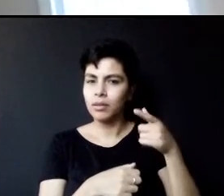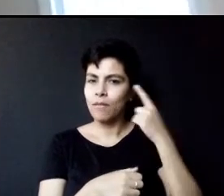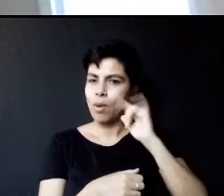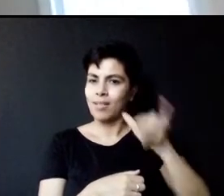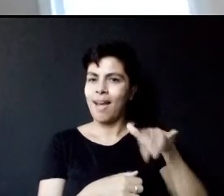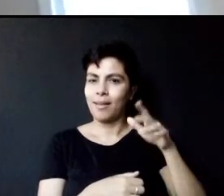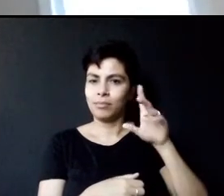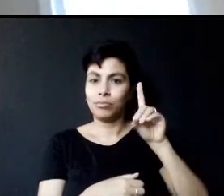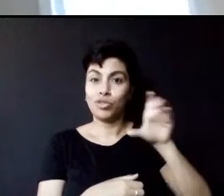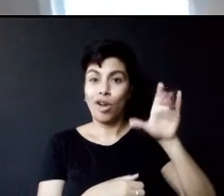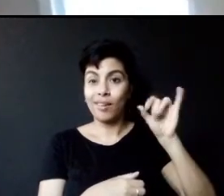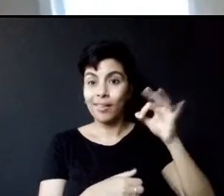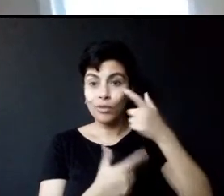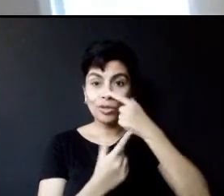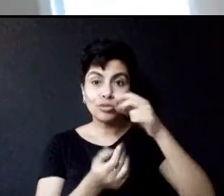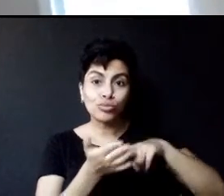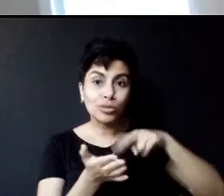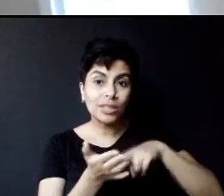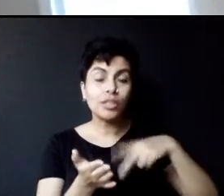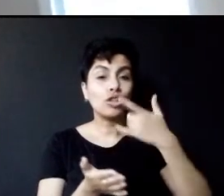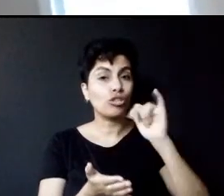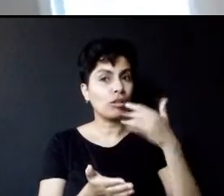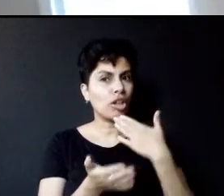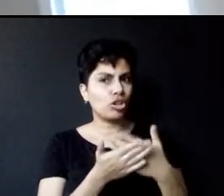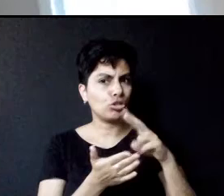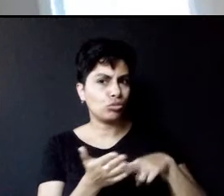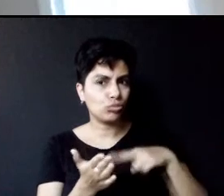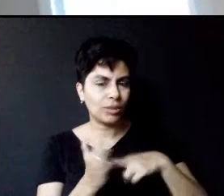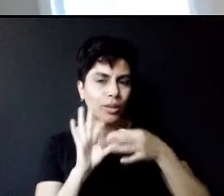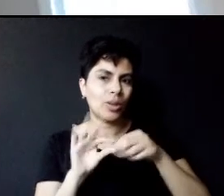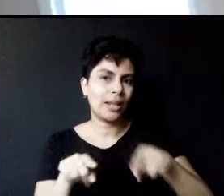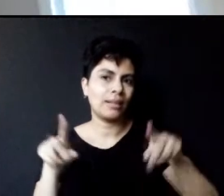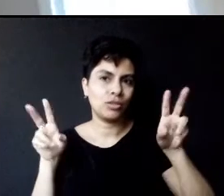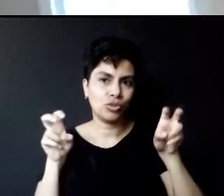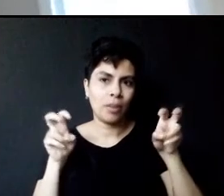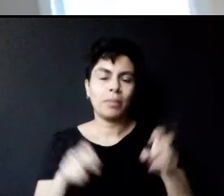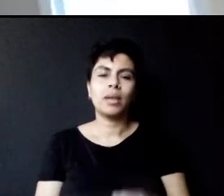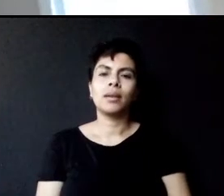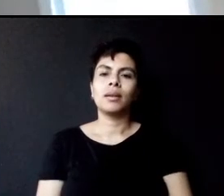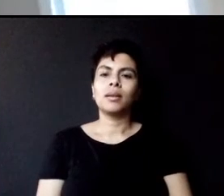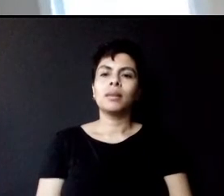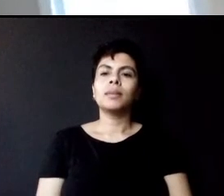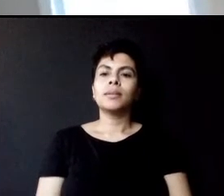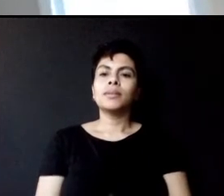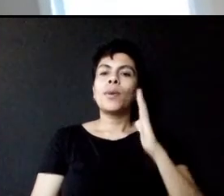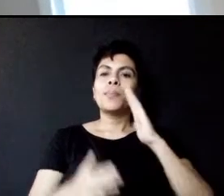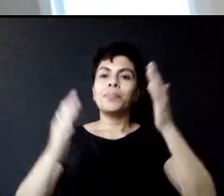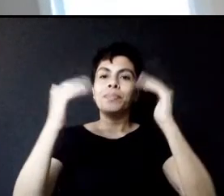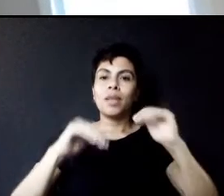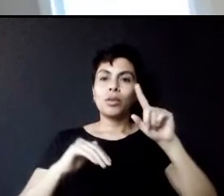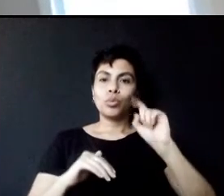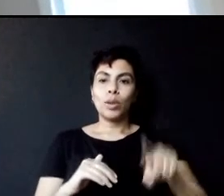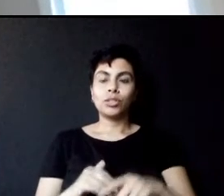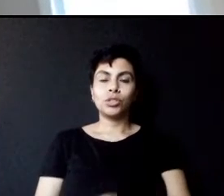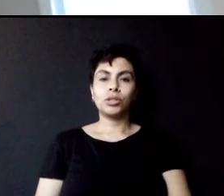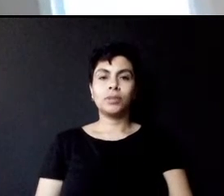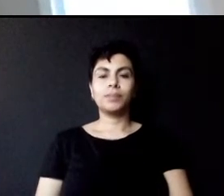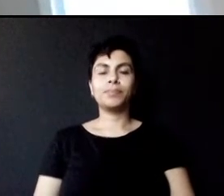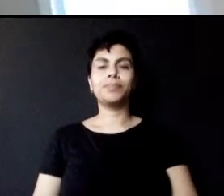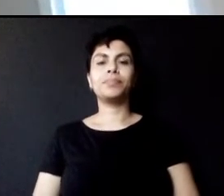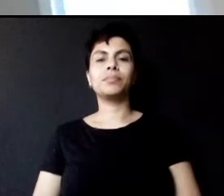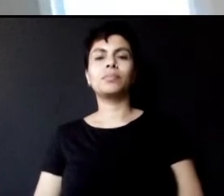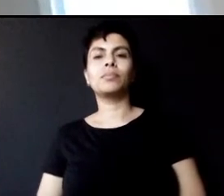referencing, in case anyone's interested in reading it. It looks like a great read on this topic. So I'll go ahead to the next